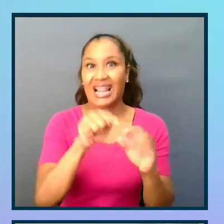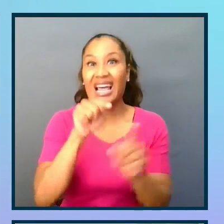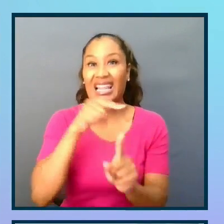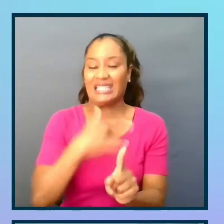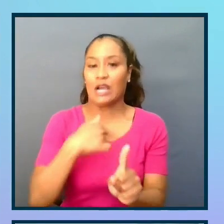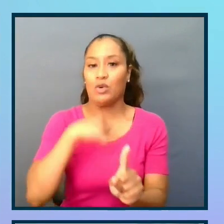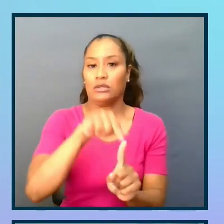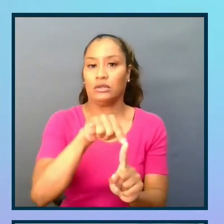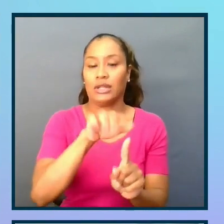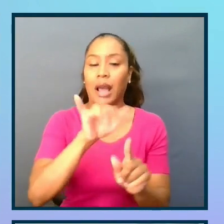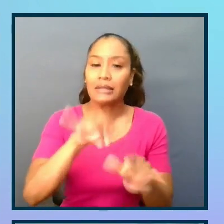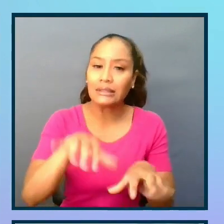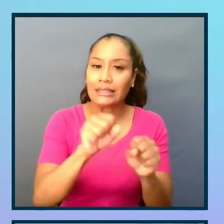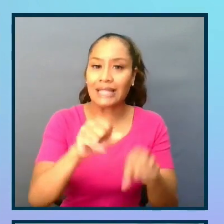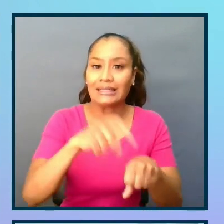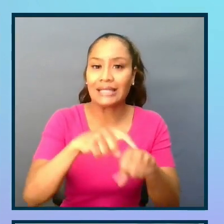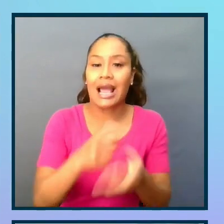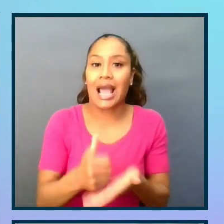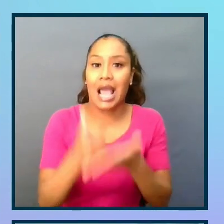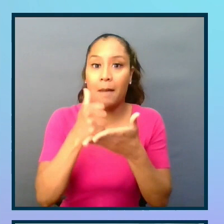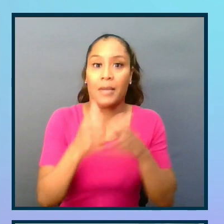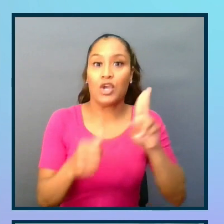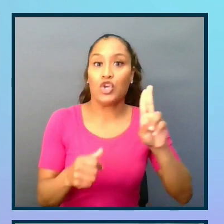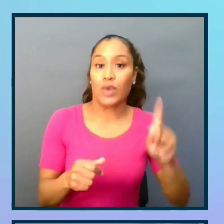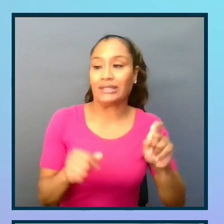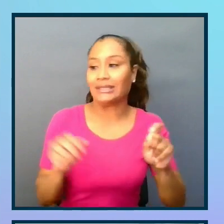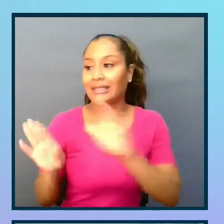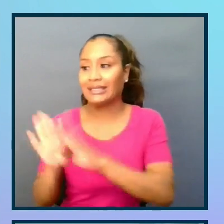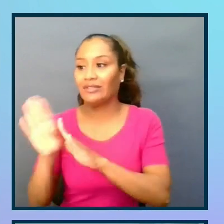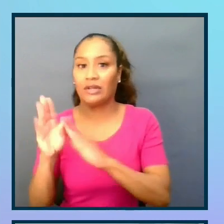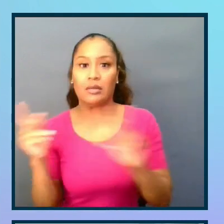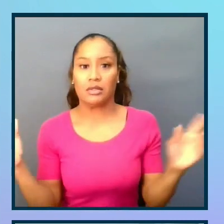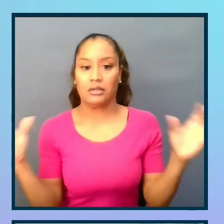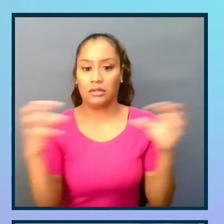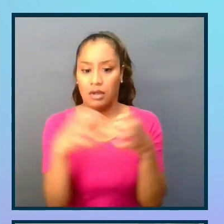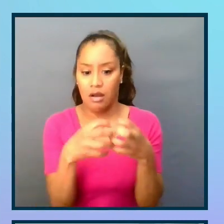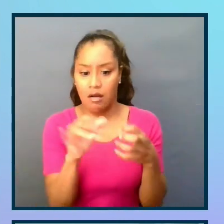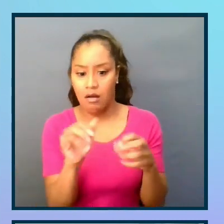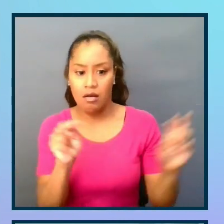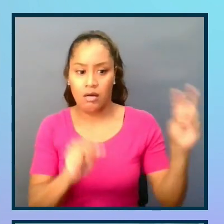help UX and development ensure that what gets built